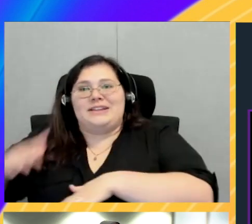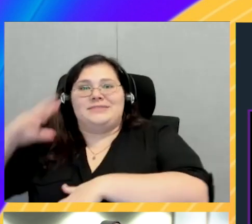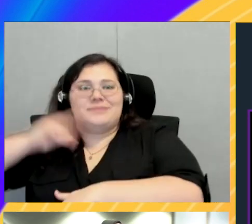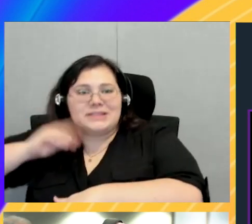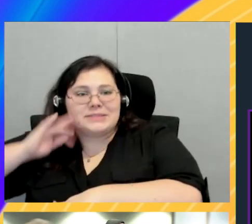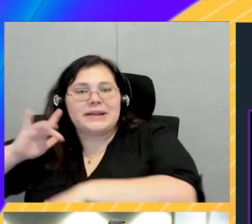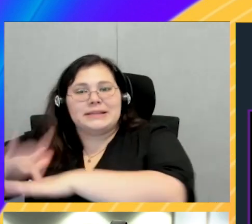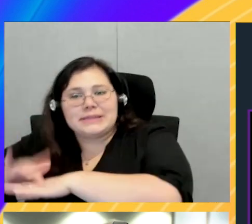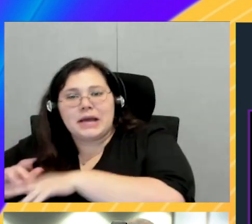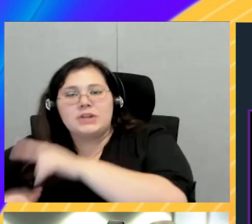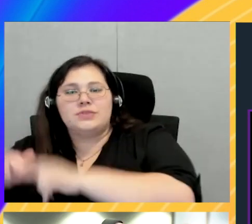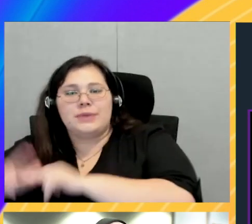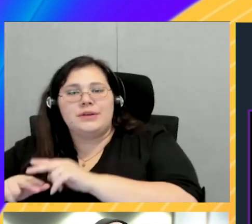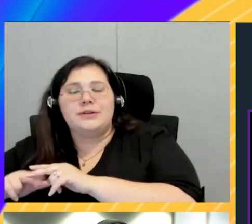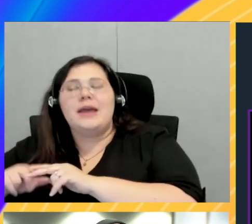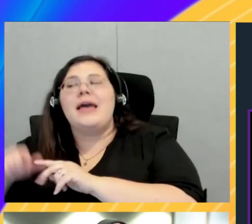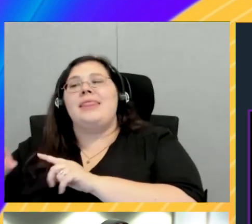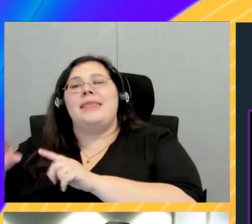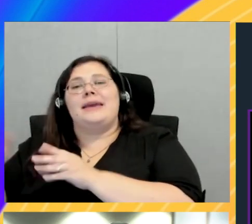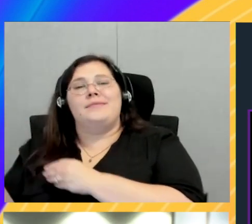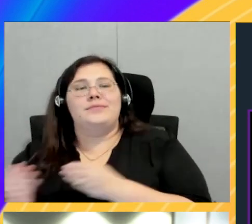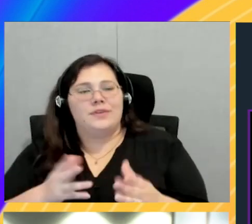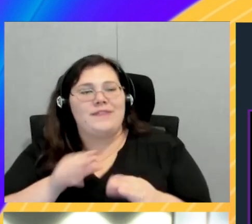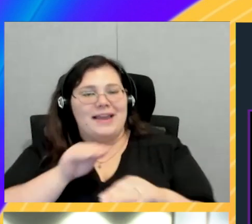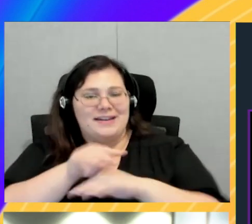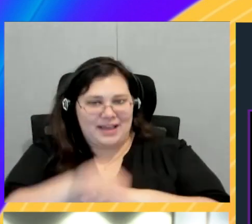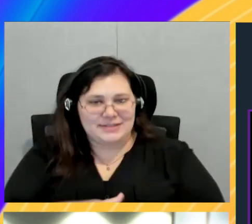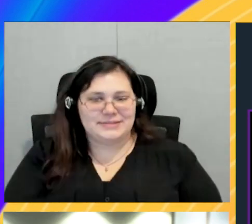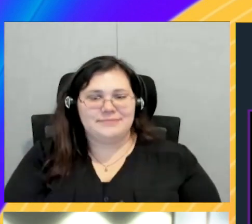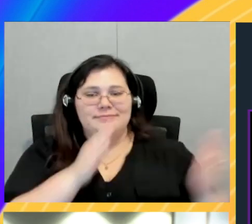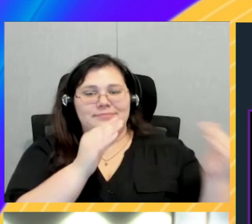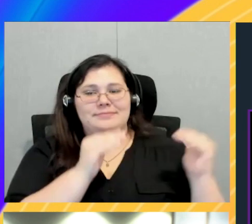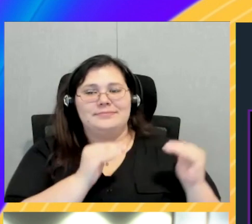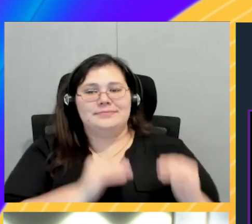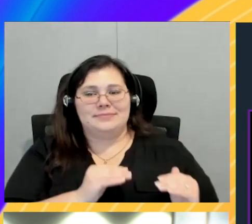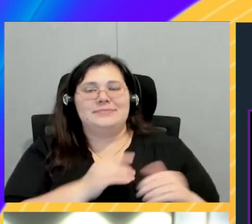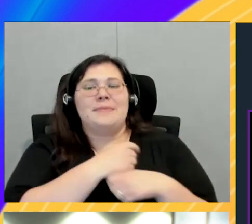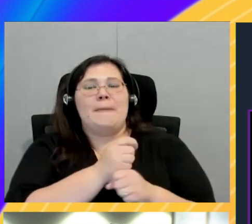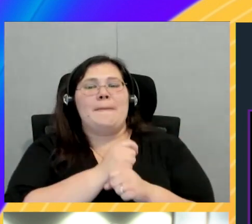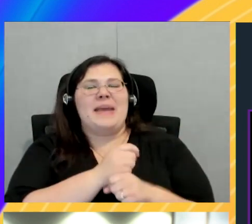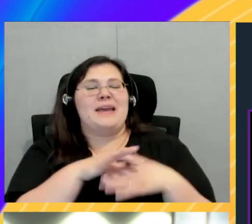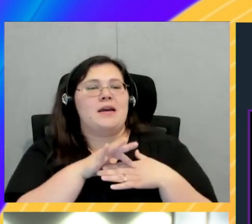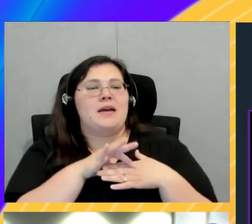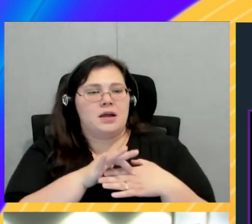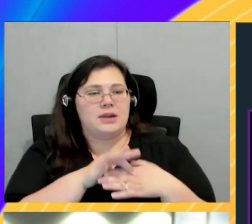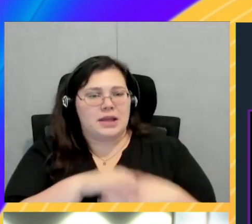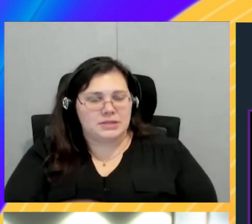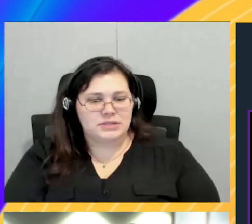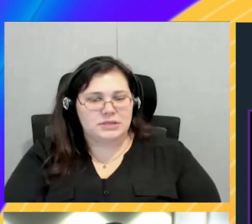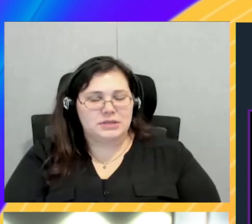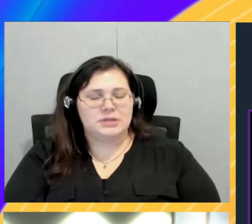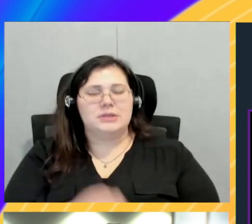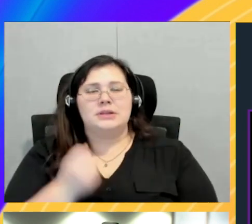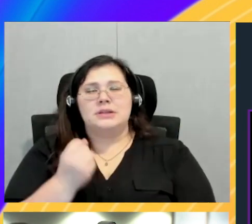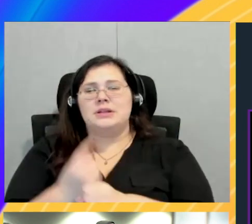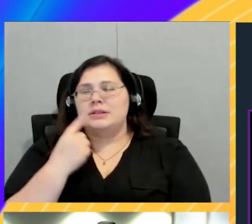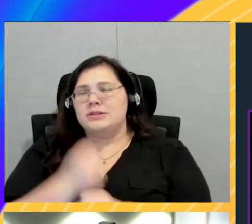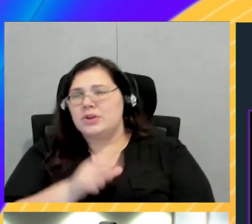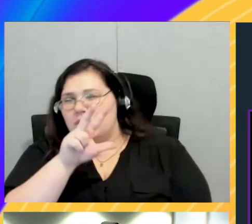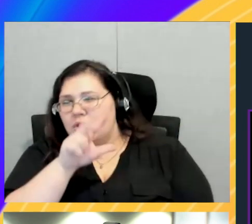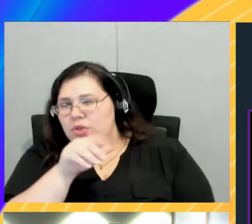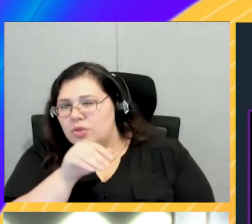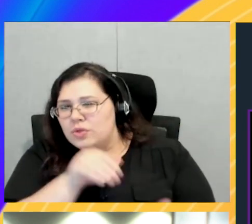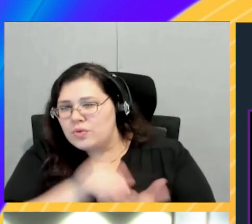is curation of the content. Last year we were 3,000 plus feature releases or services. Yes. I